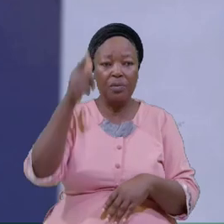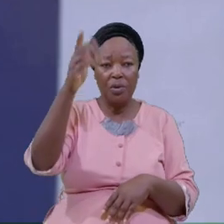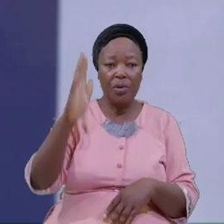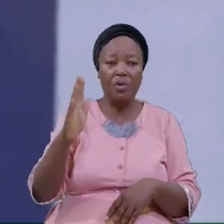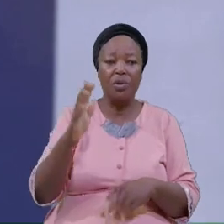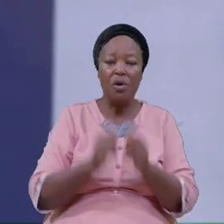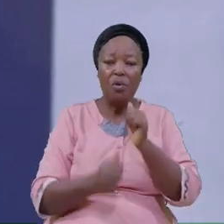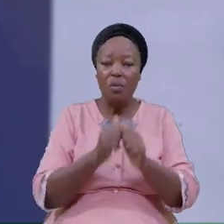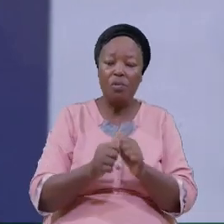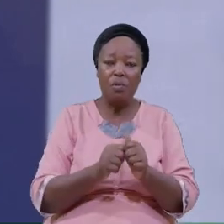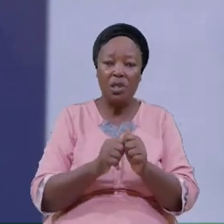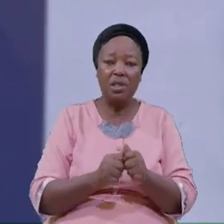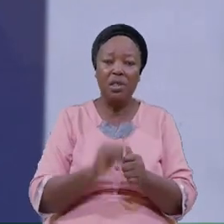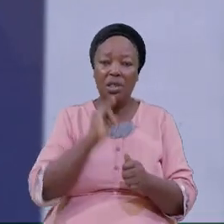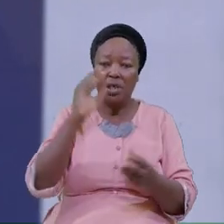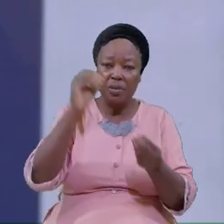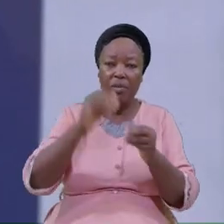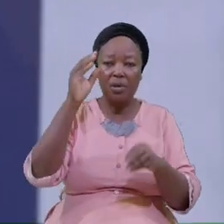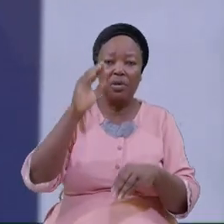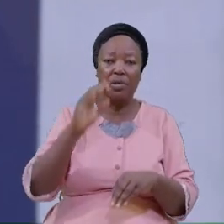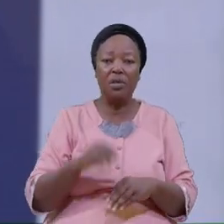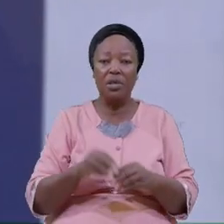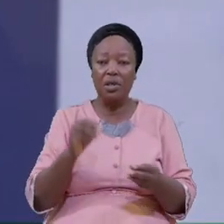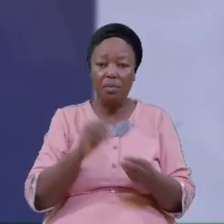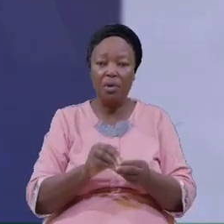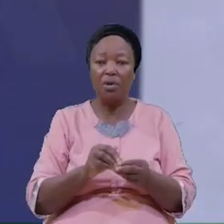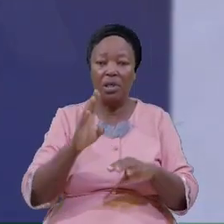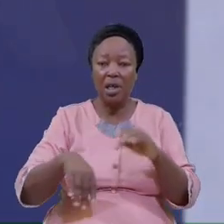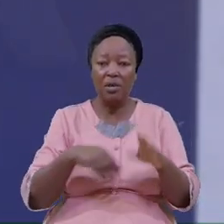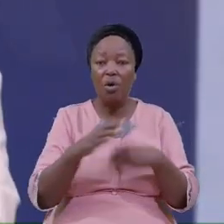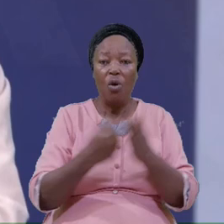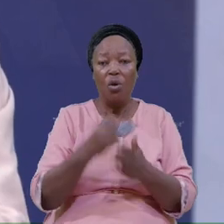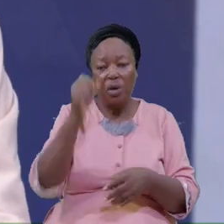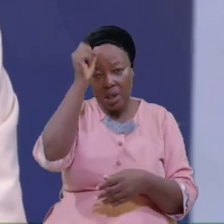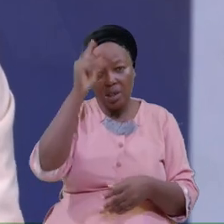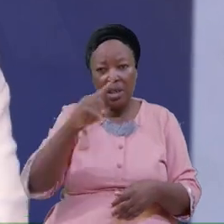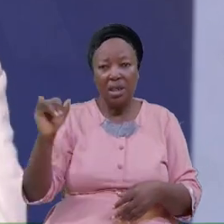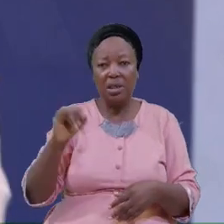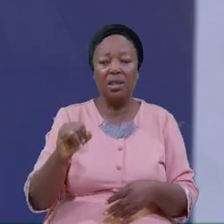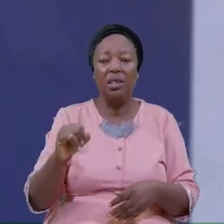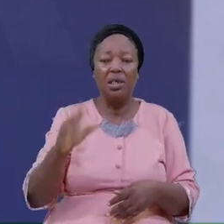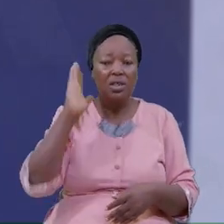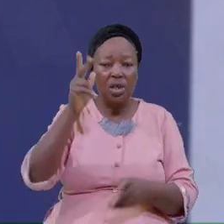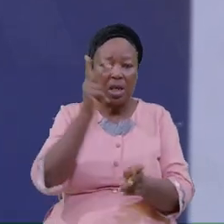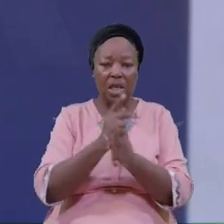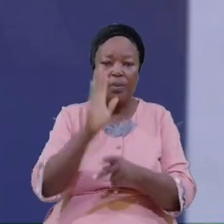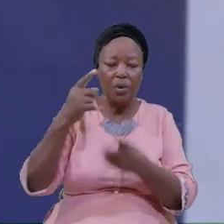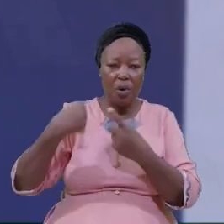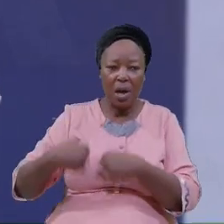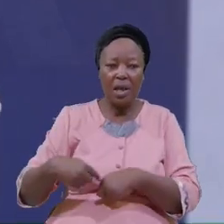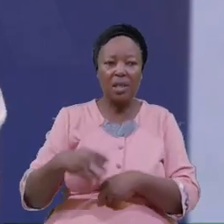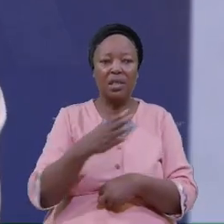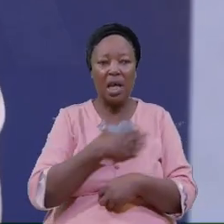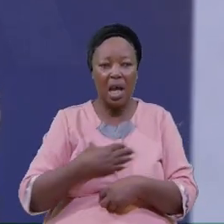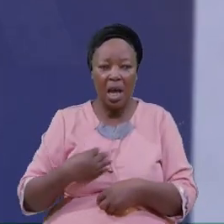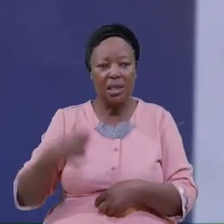passeth all understanding, shall keep your hearts and minds